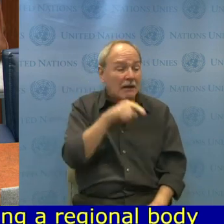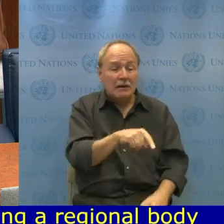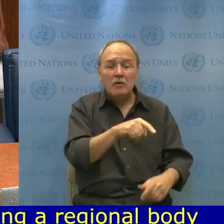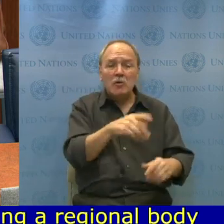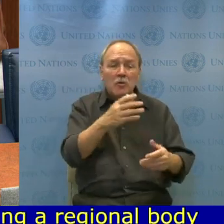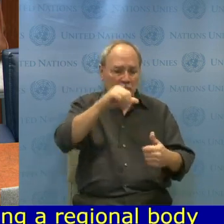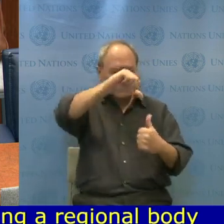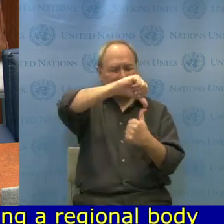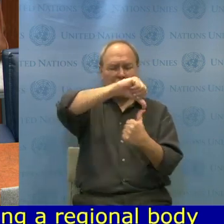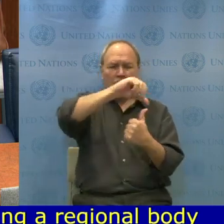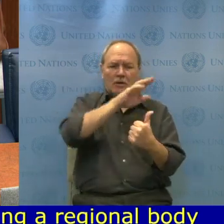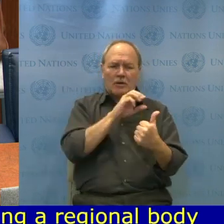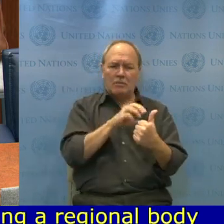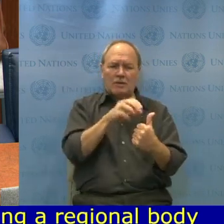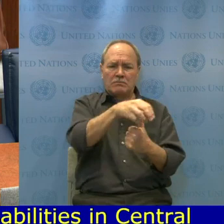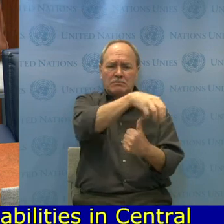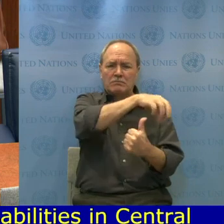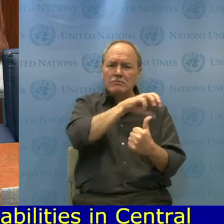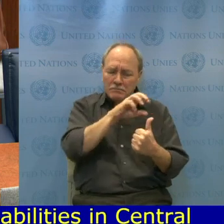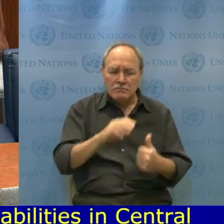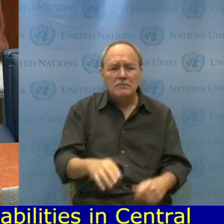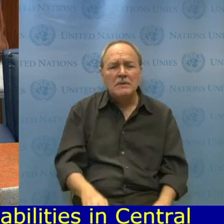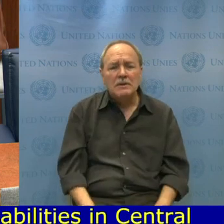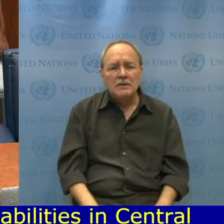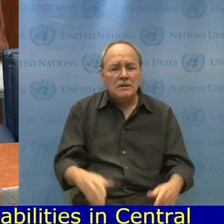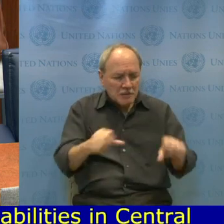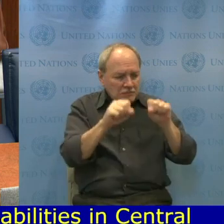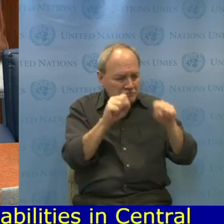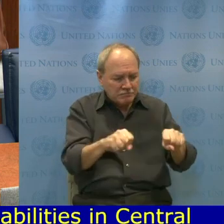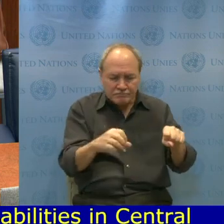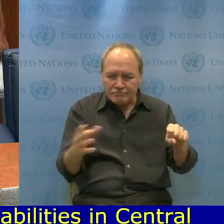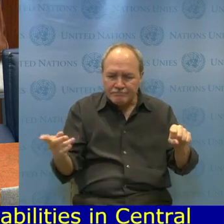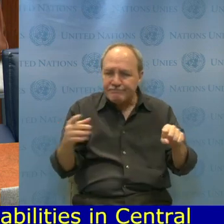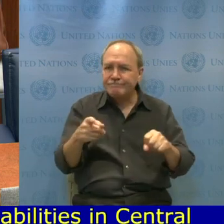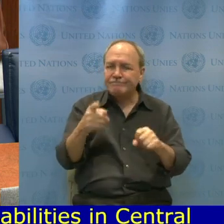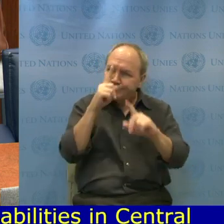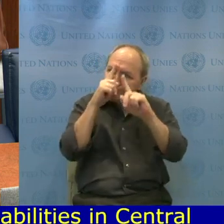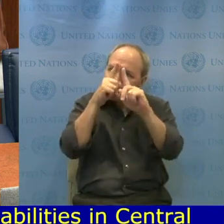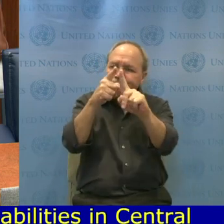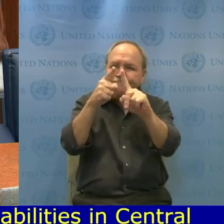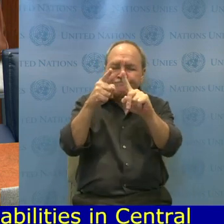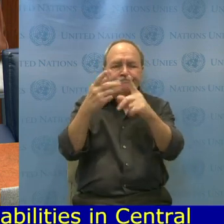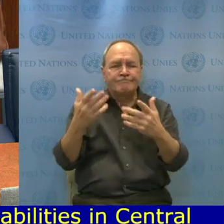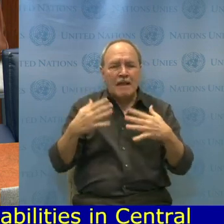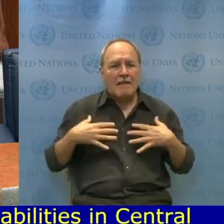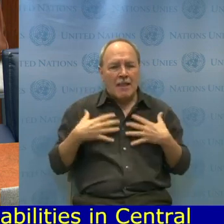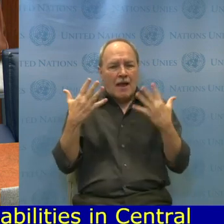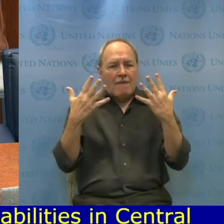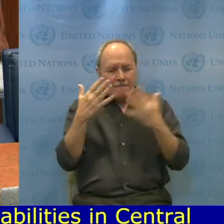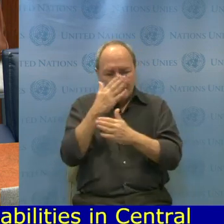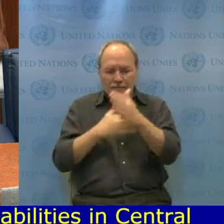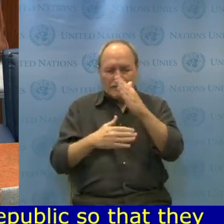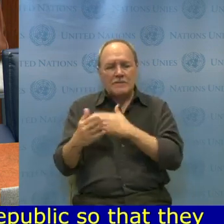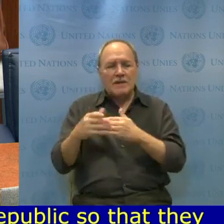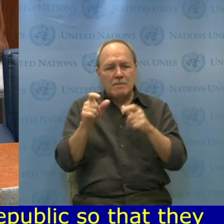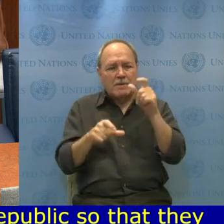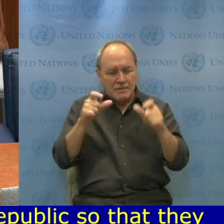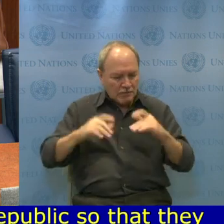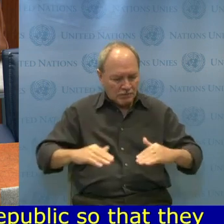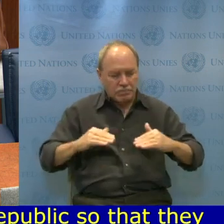a relevant role in ensuring that there are better conditions so that they can exercise their right to vote and to